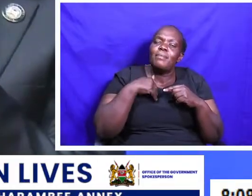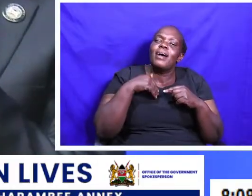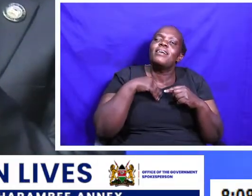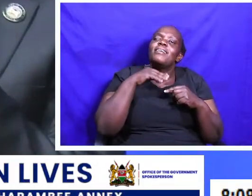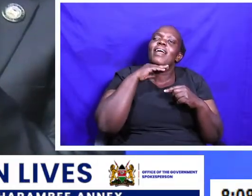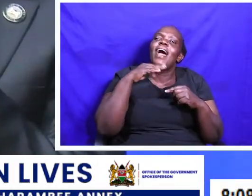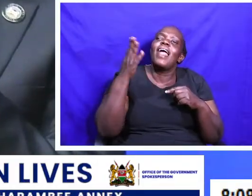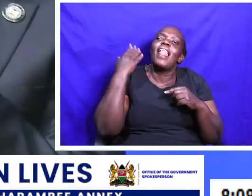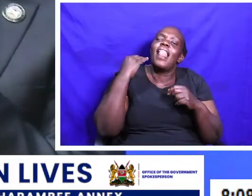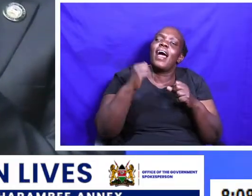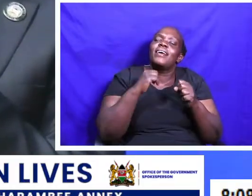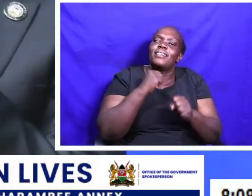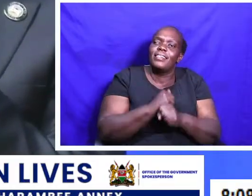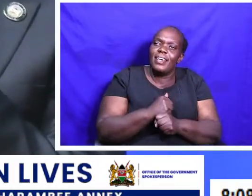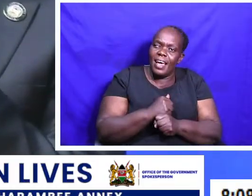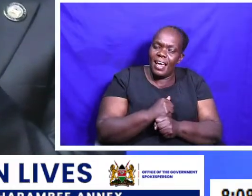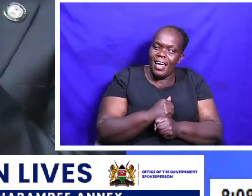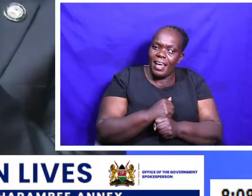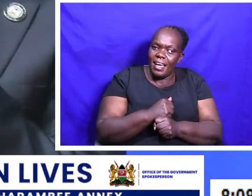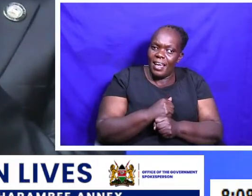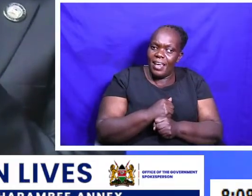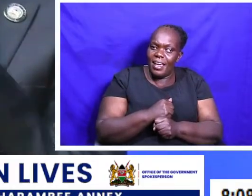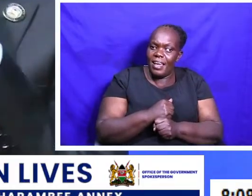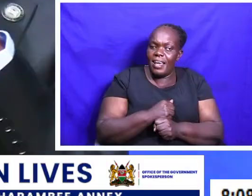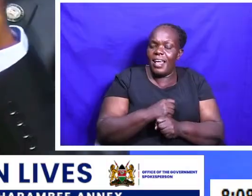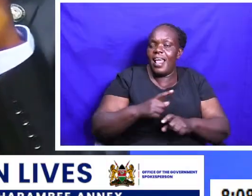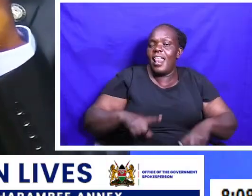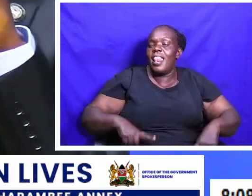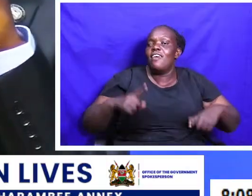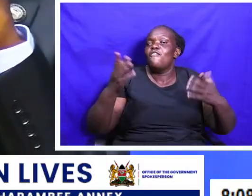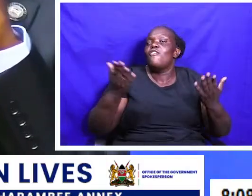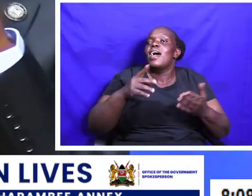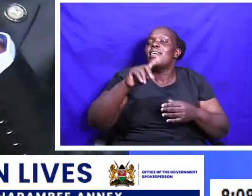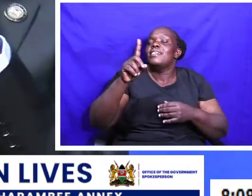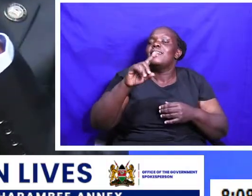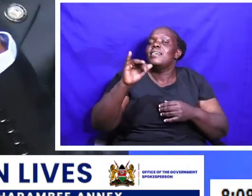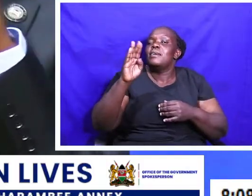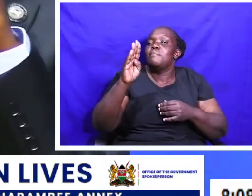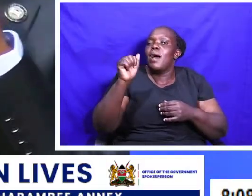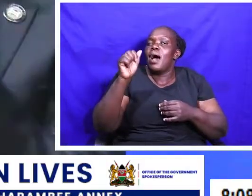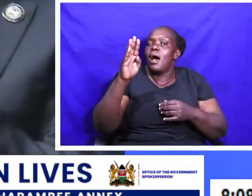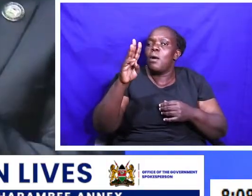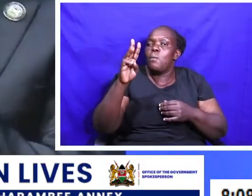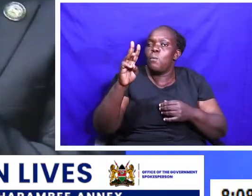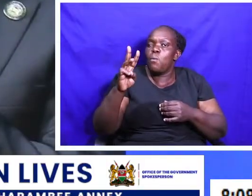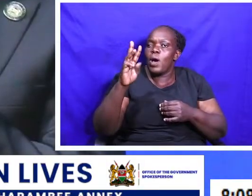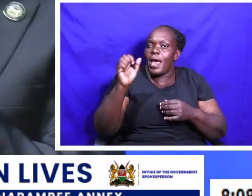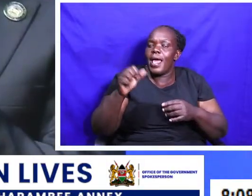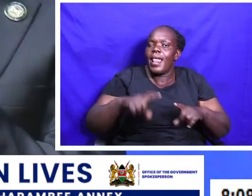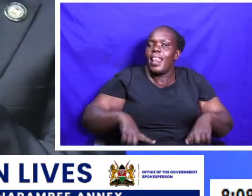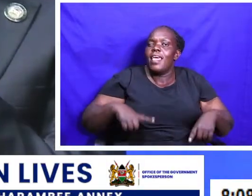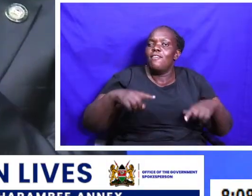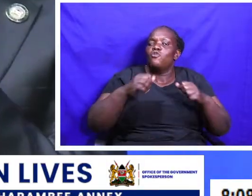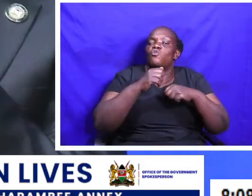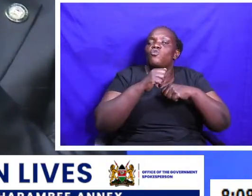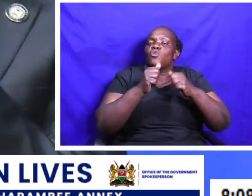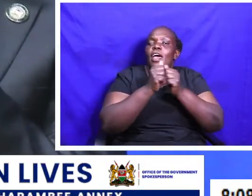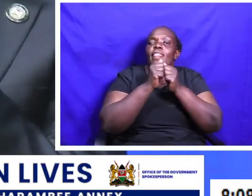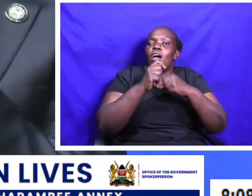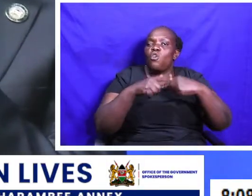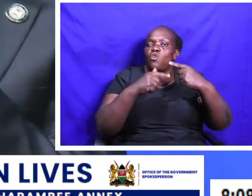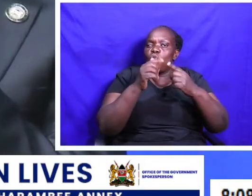on last year. Oh, But she was living in Zimbabwe, and I went to live with her so that I could continue